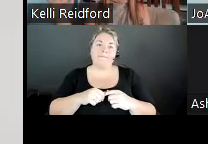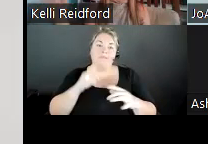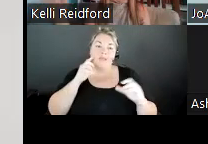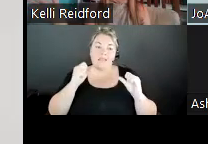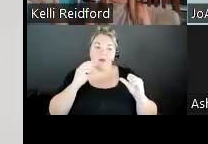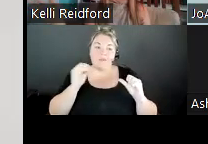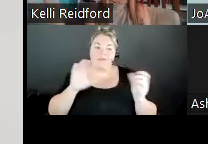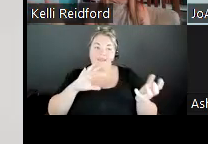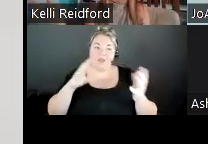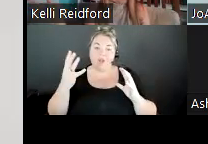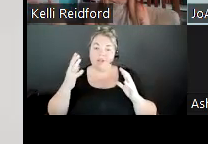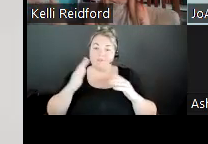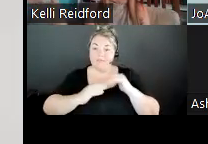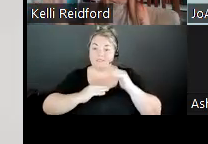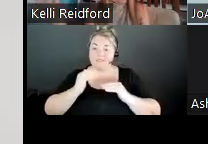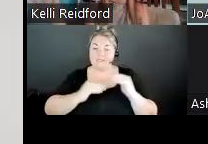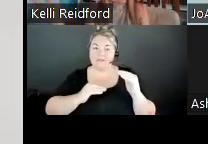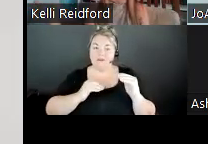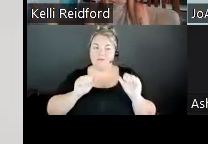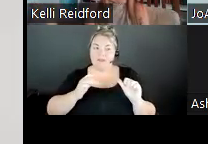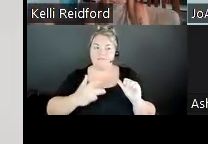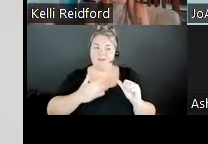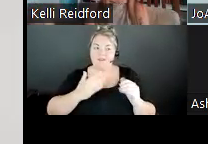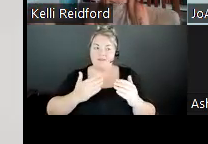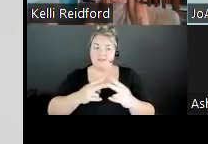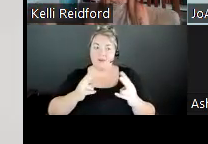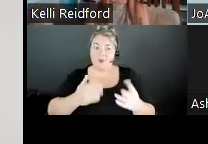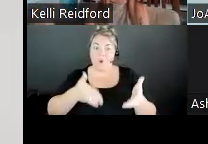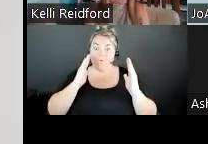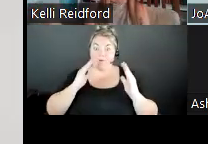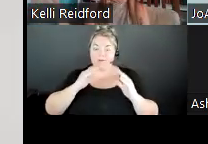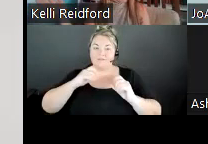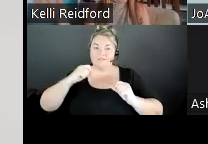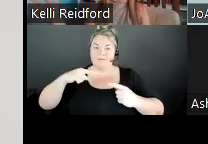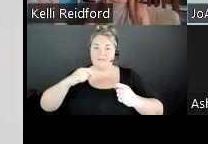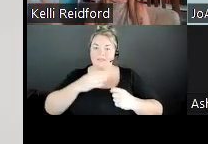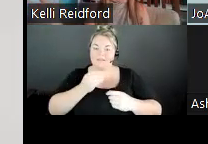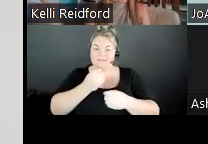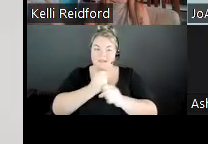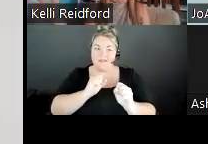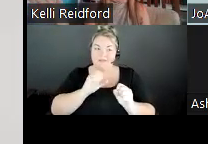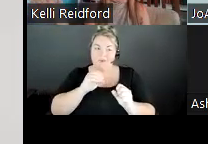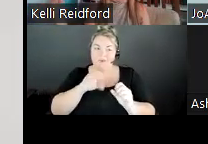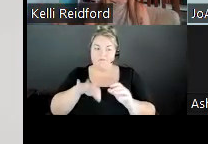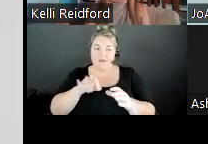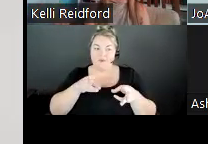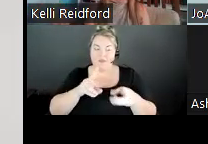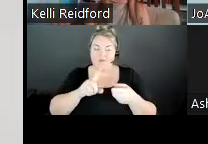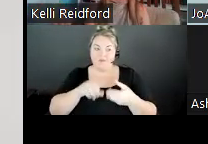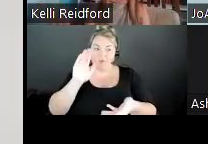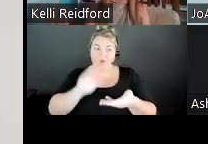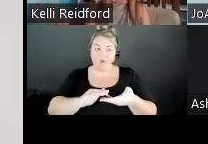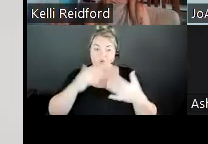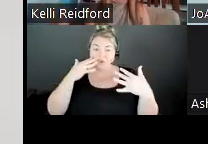and chaotic buildings can feel very overstimulating and unsafe. So finding a way to reduce